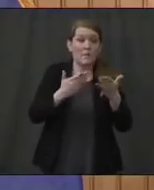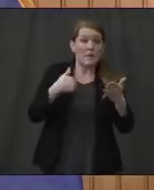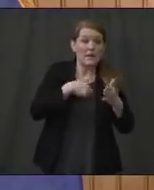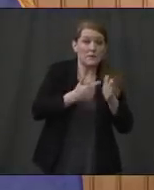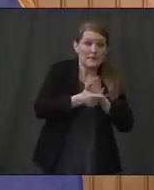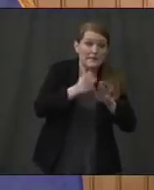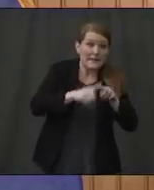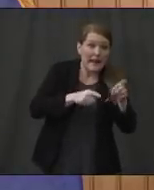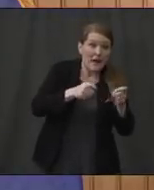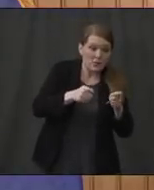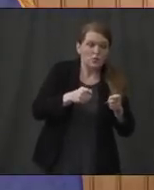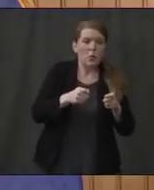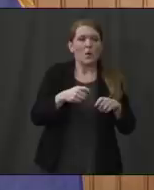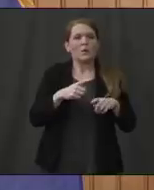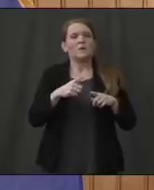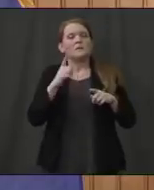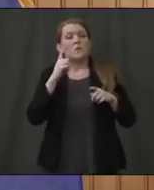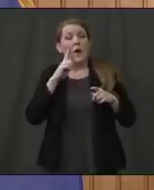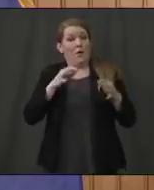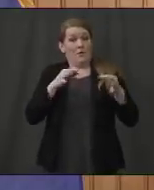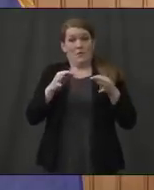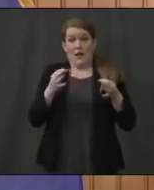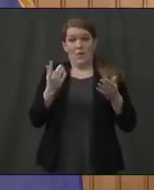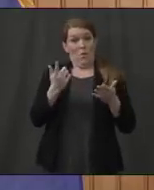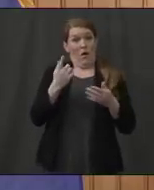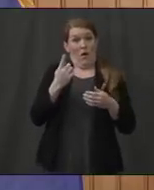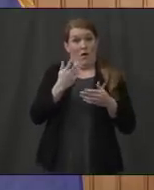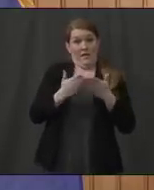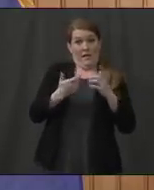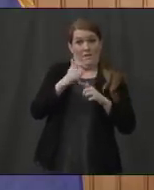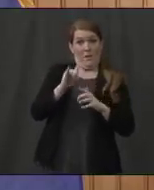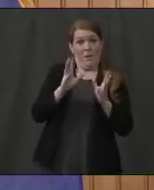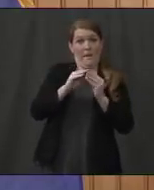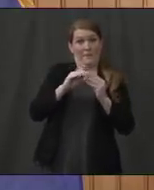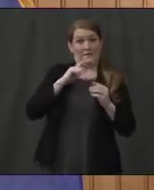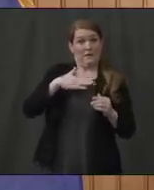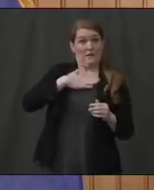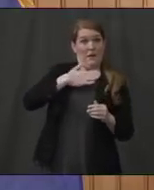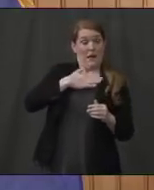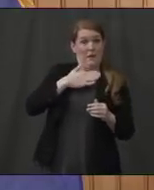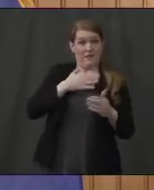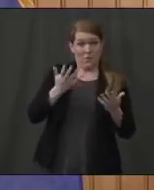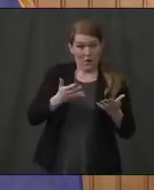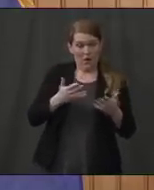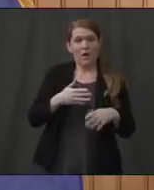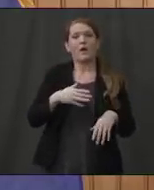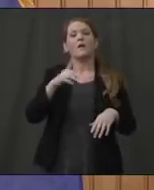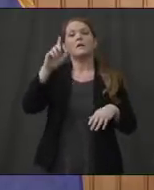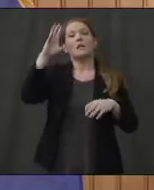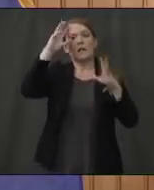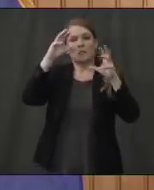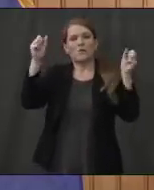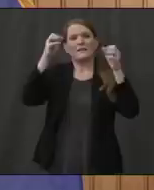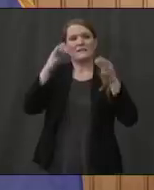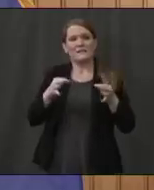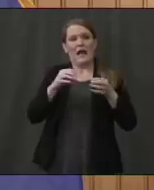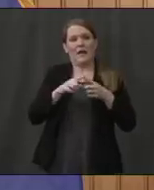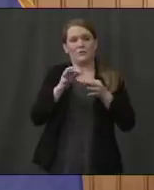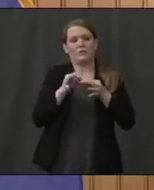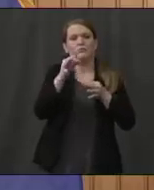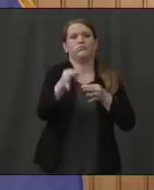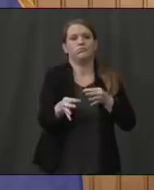was happy with is the president extended another month, the social distancing and the proper